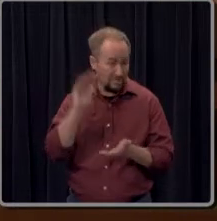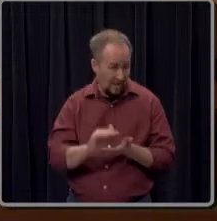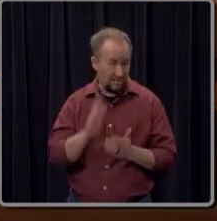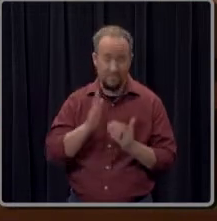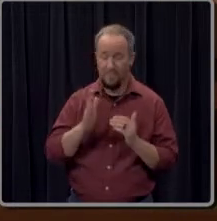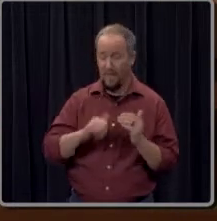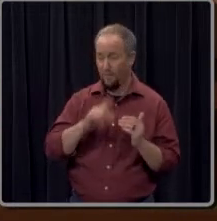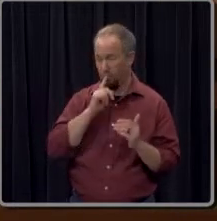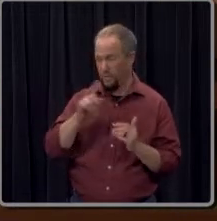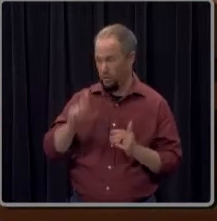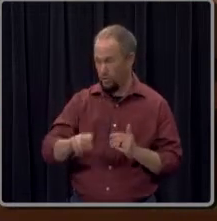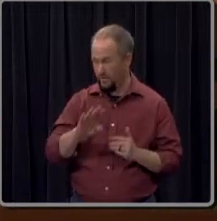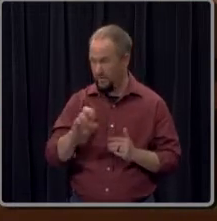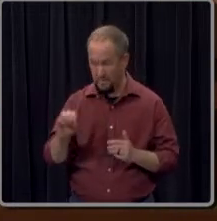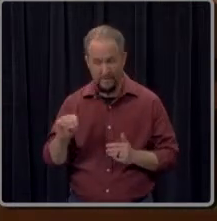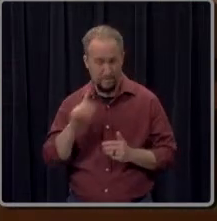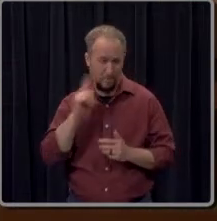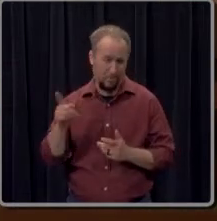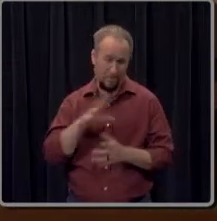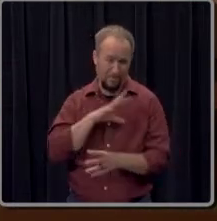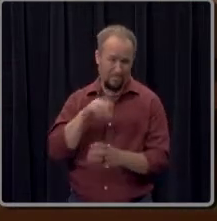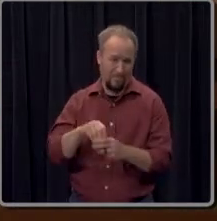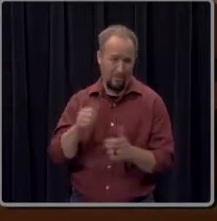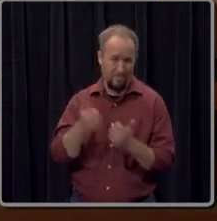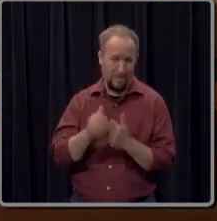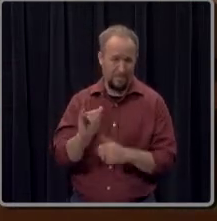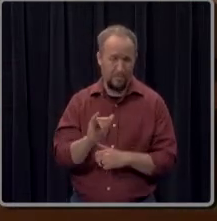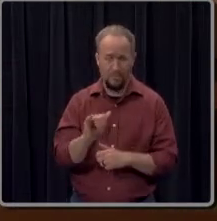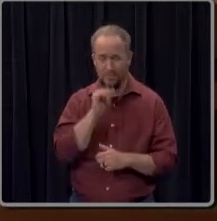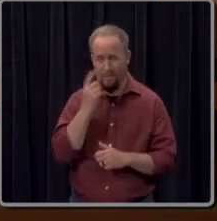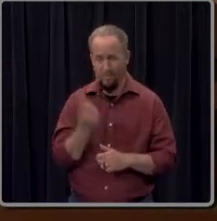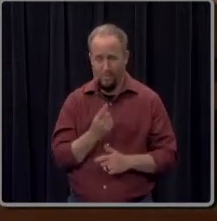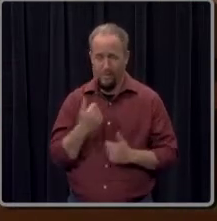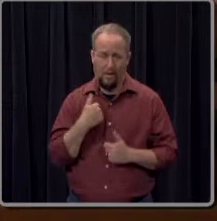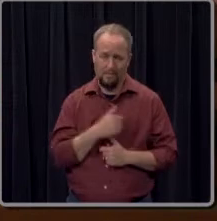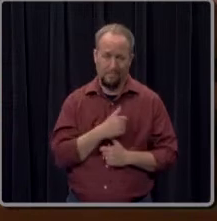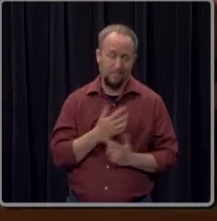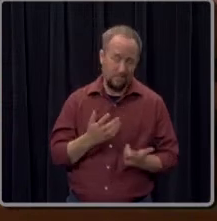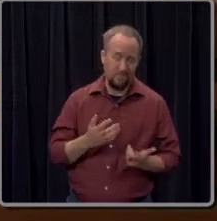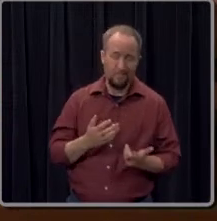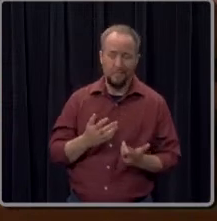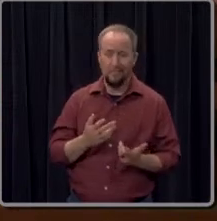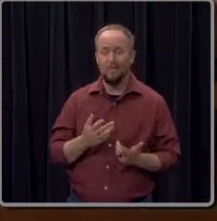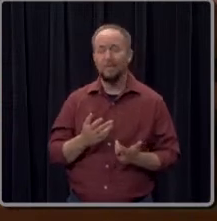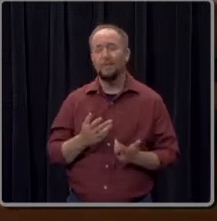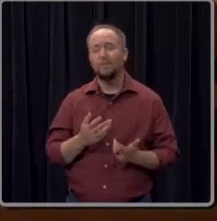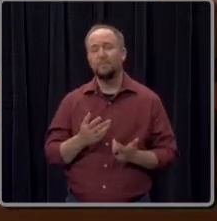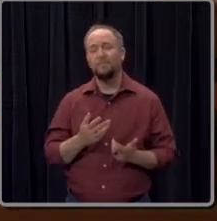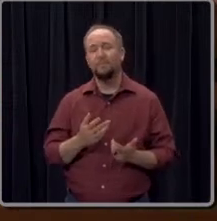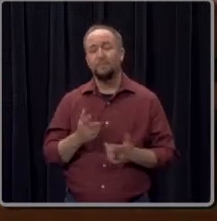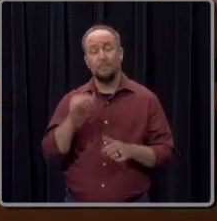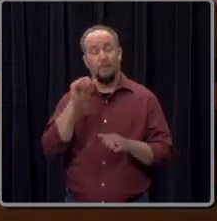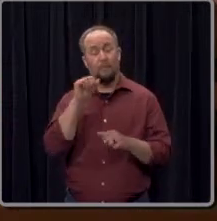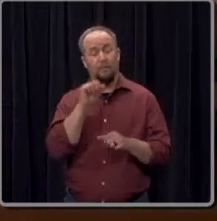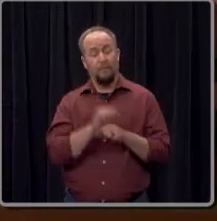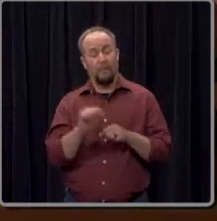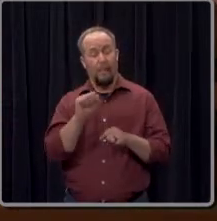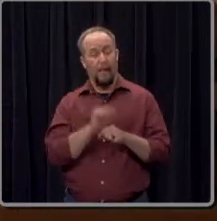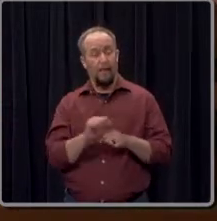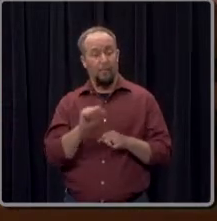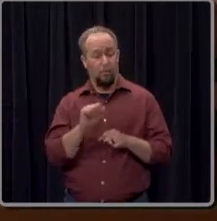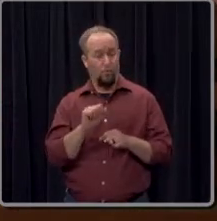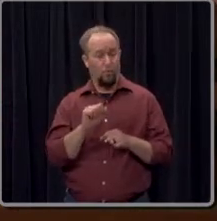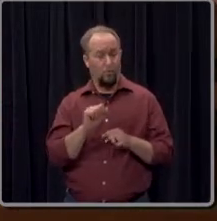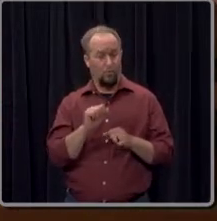been. So they have skin in the game on this too, not just us as a school system. The labor market in our nation is real